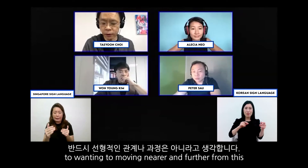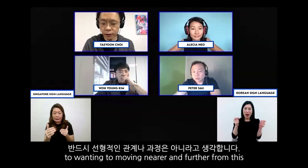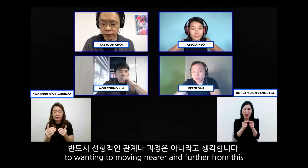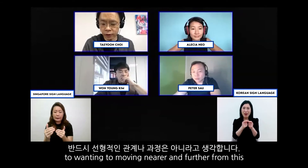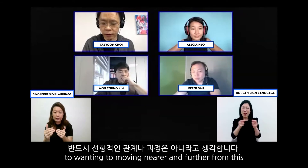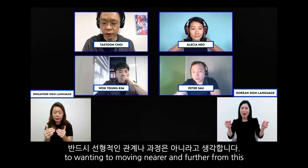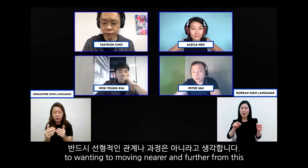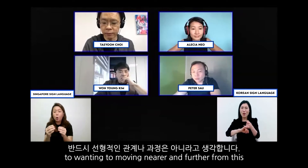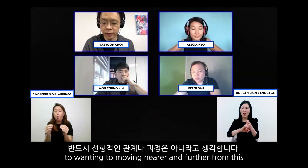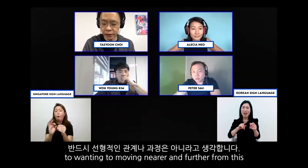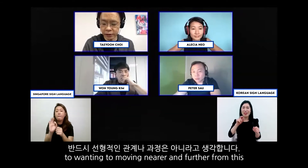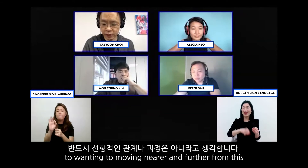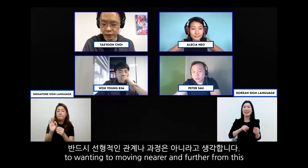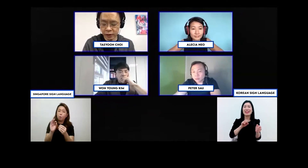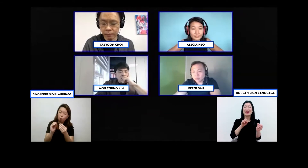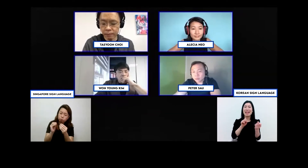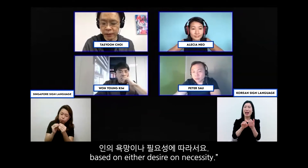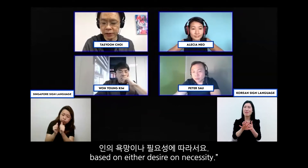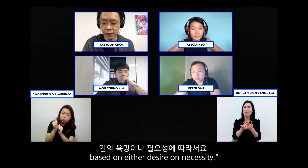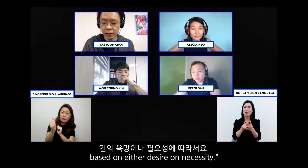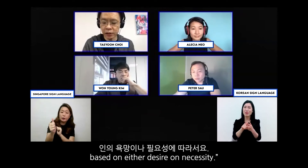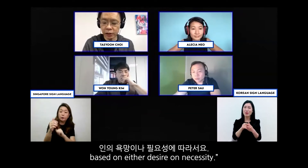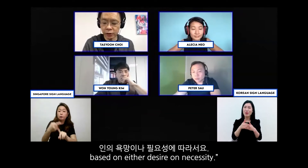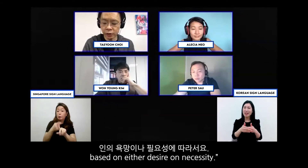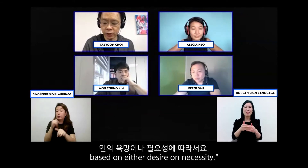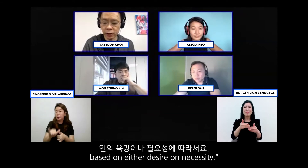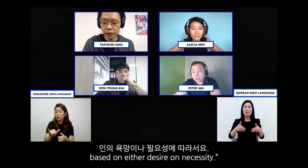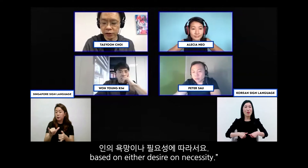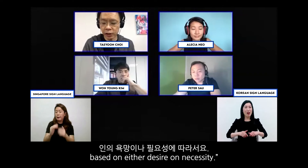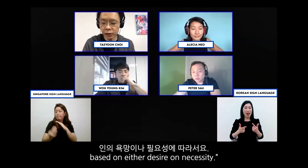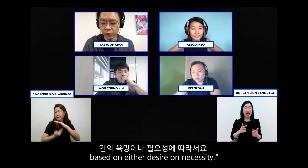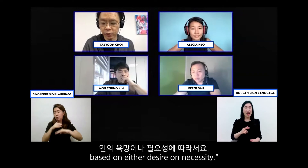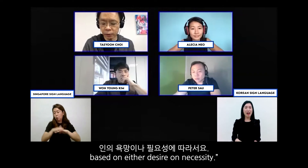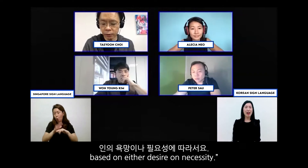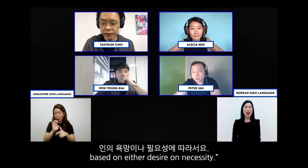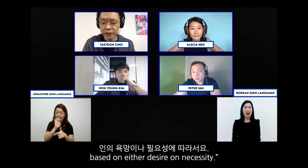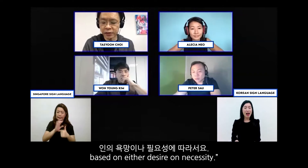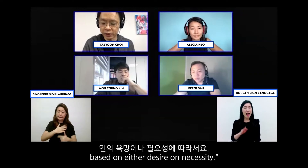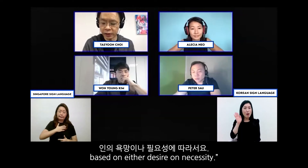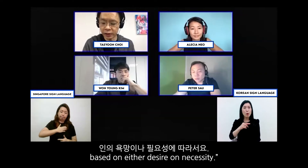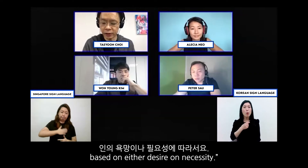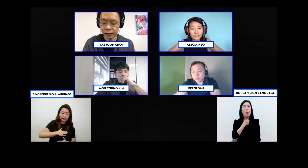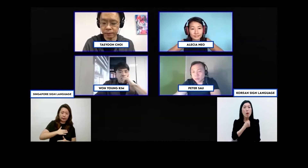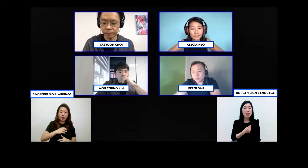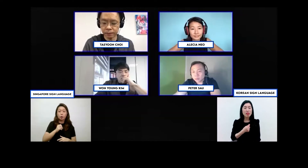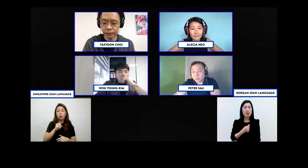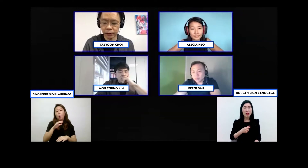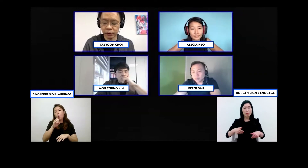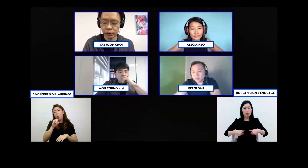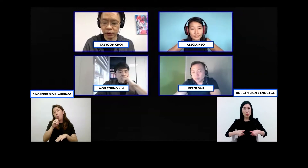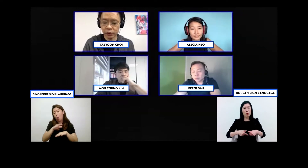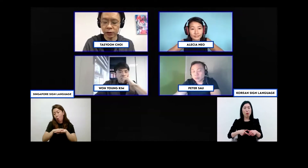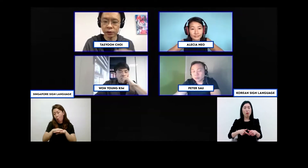or farther from this, based on either desire or necessity.